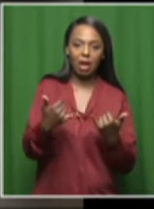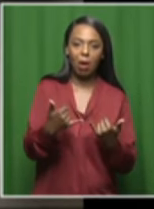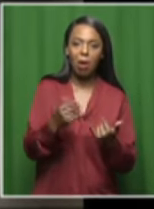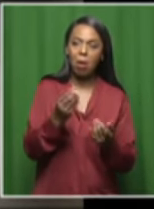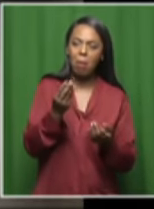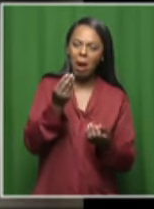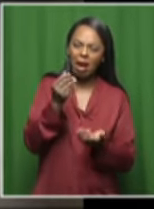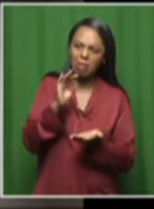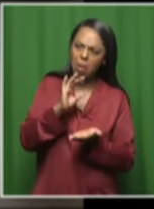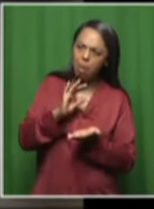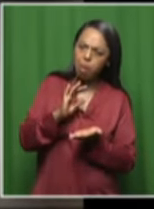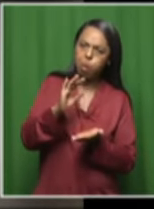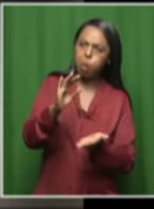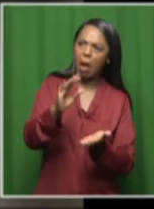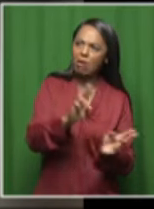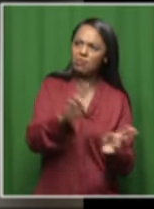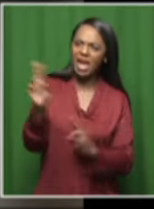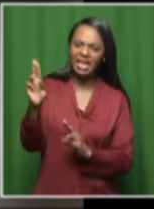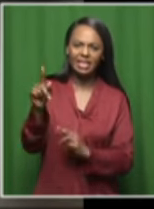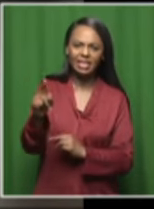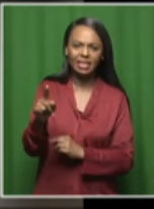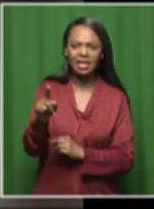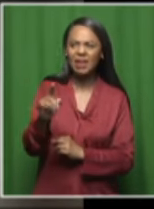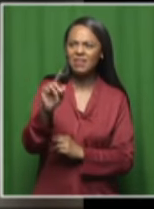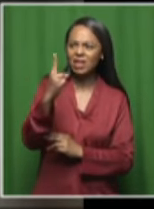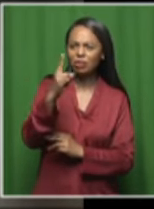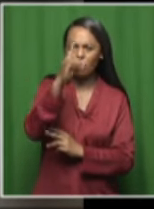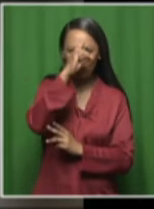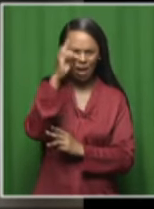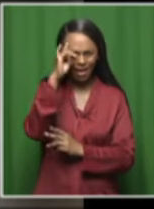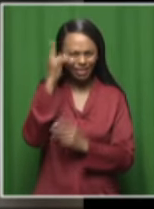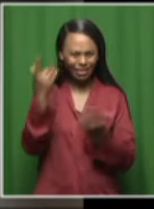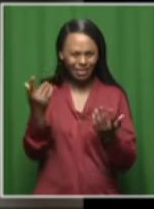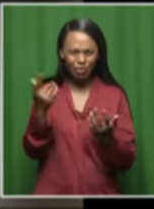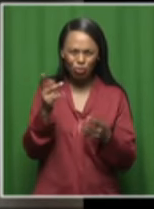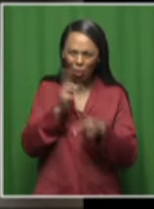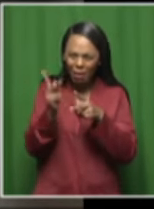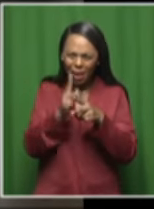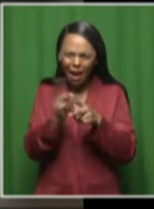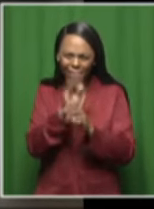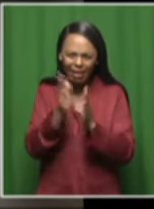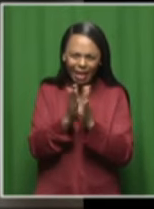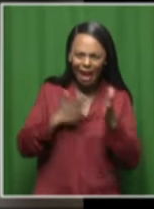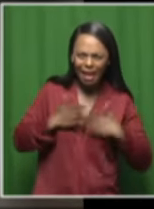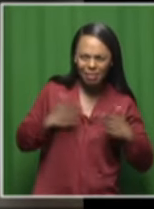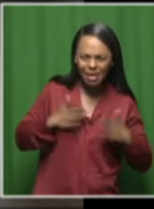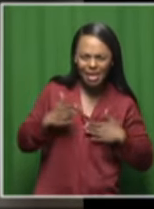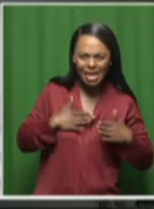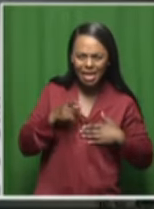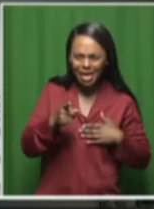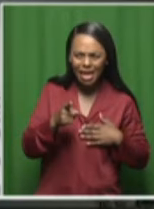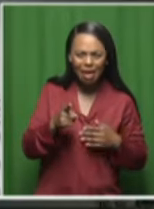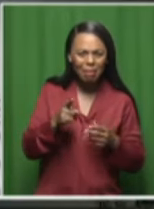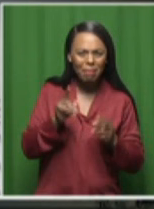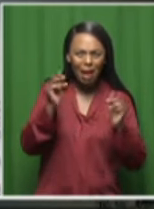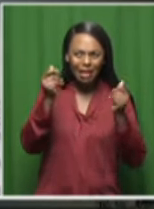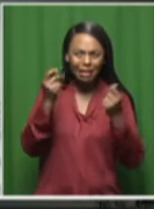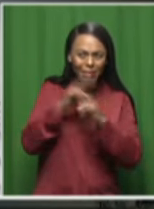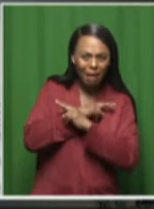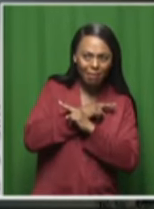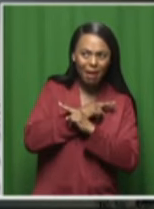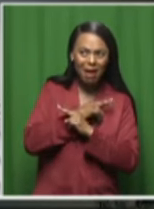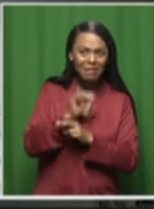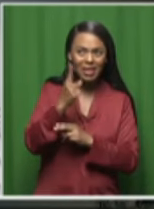can actually be ready on the 1st of March. That would be a very big surprise. And I mean, let's be realistic about